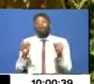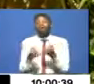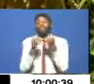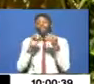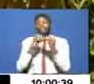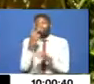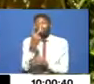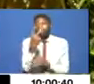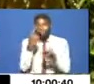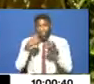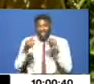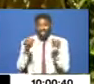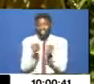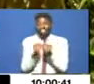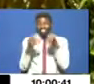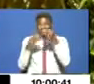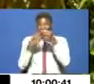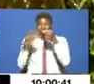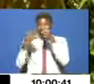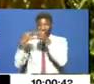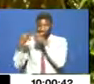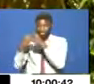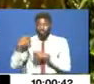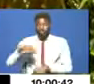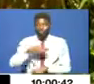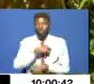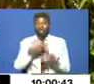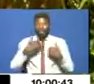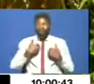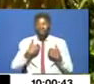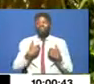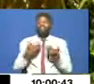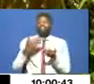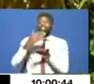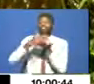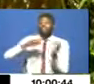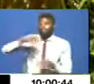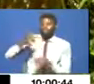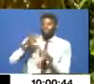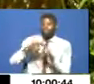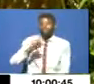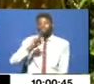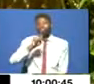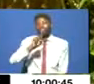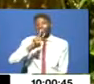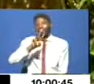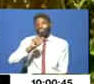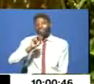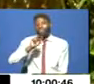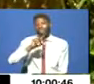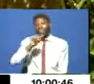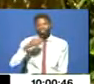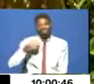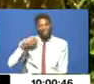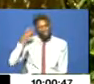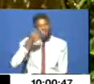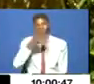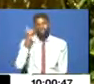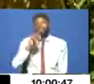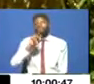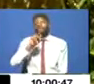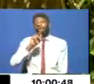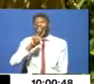came to 1988, we had a constituency called Kwanza, and I opted to go to Kwanza. All right. And